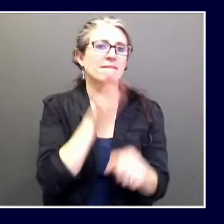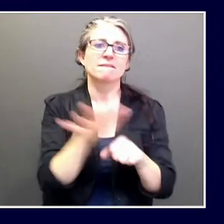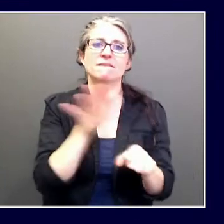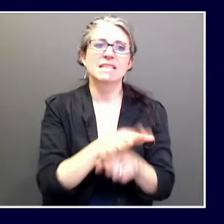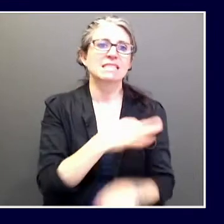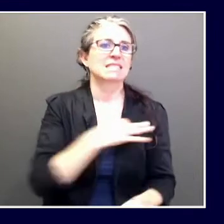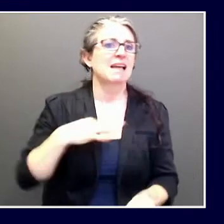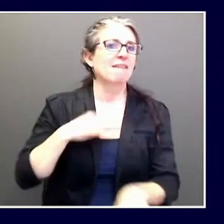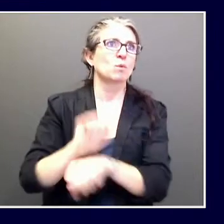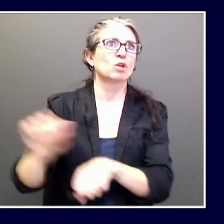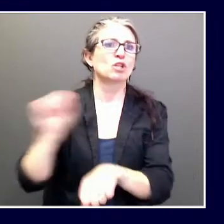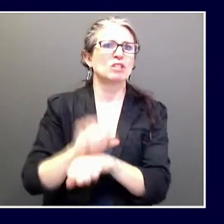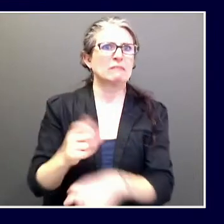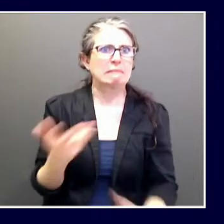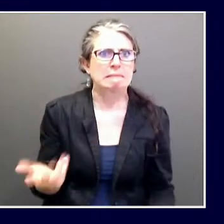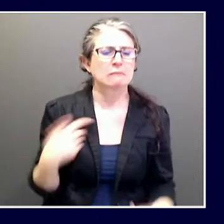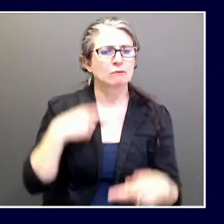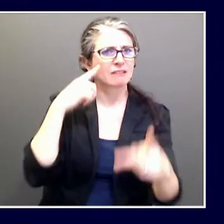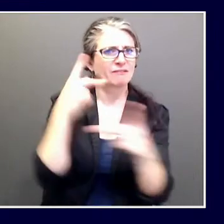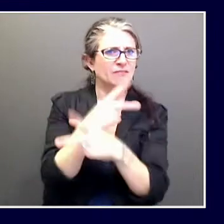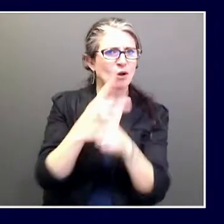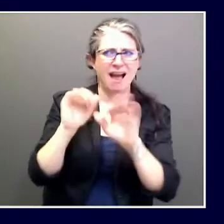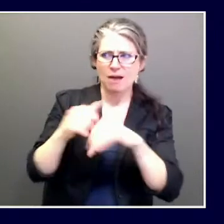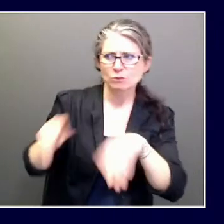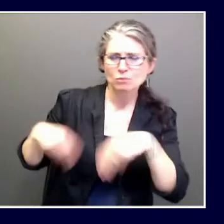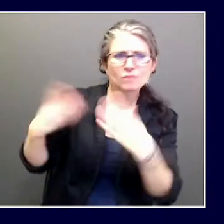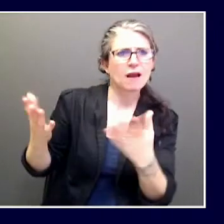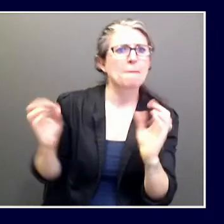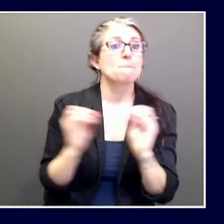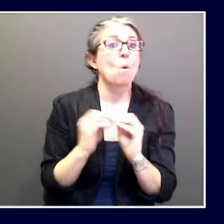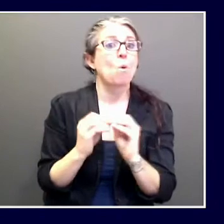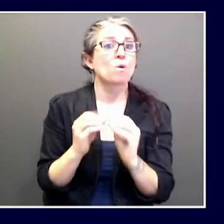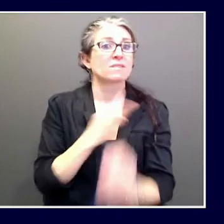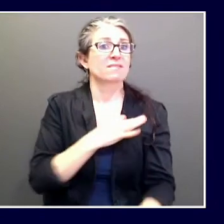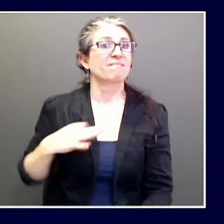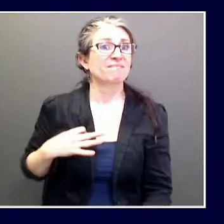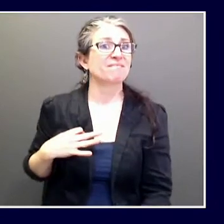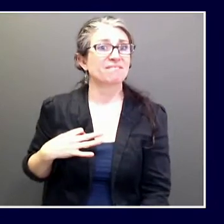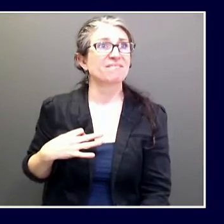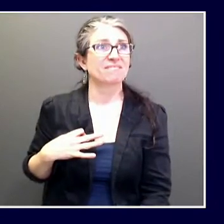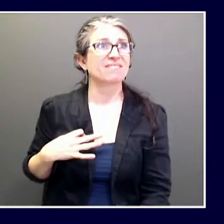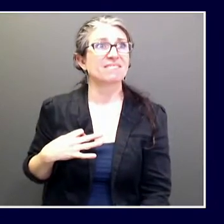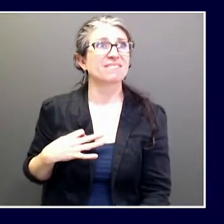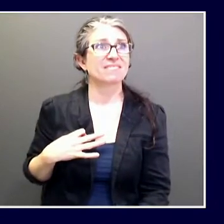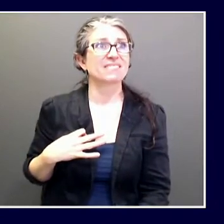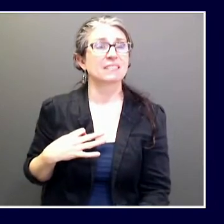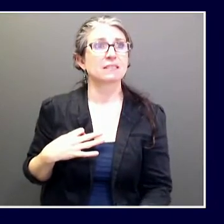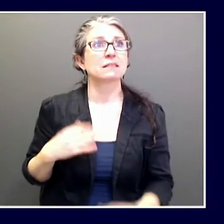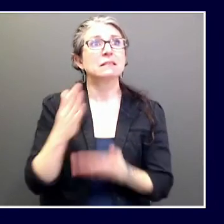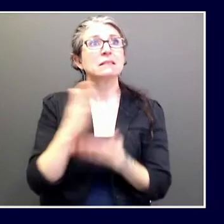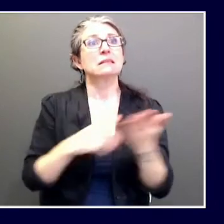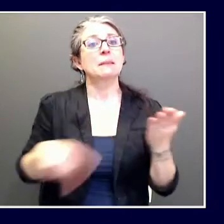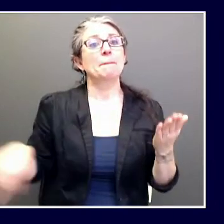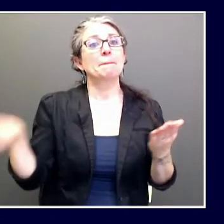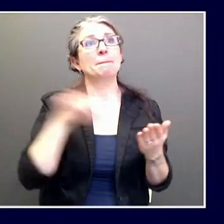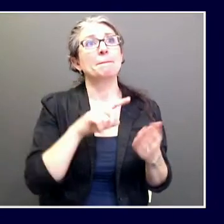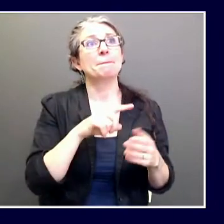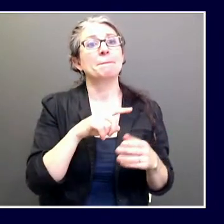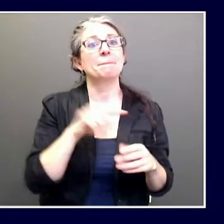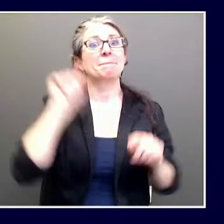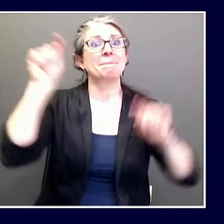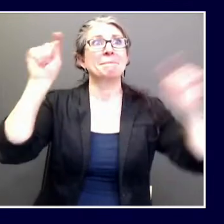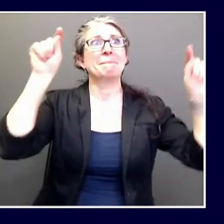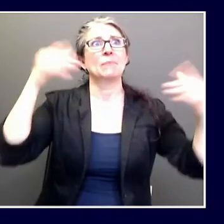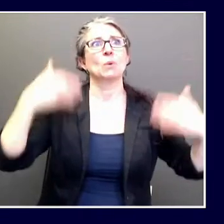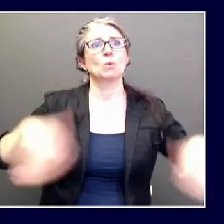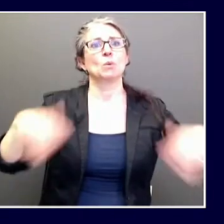done. Right now, the other thing we're doing is some of the sites that are dedicated to vaccines. For example,